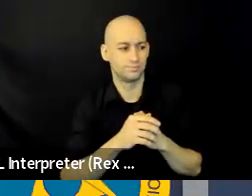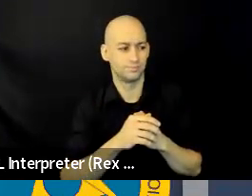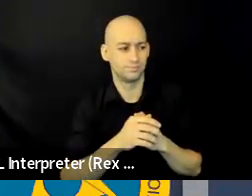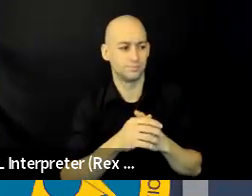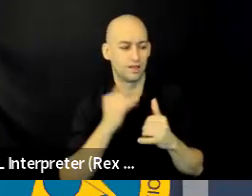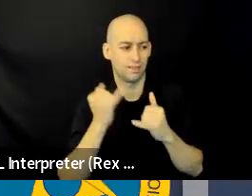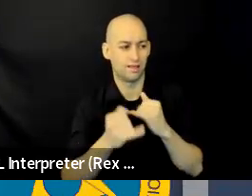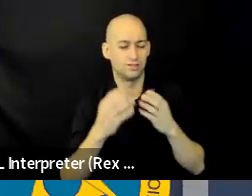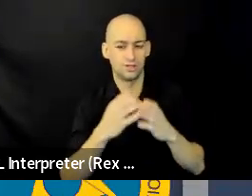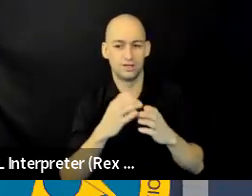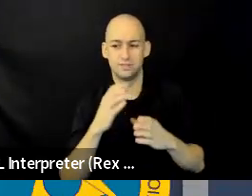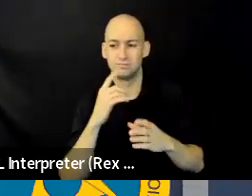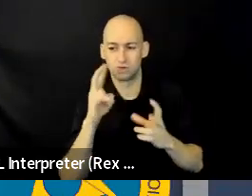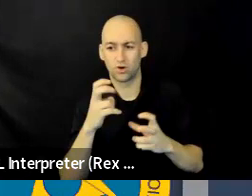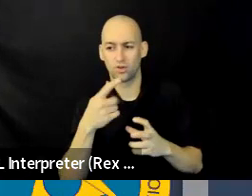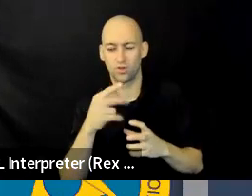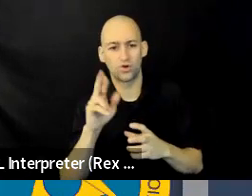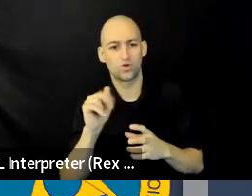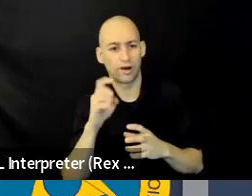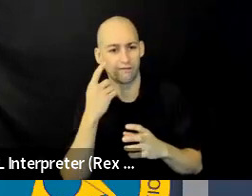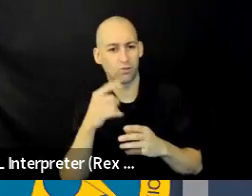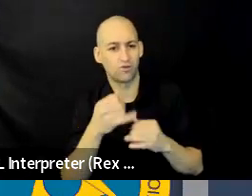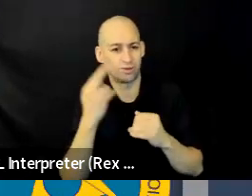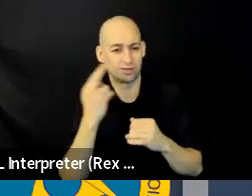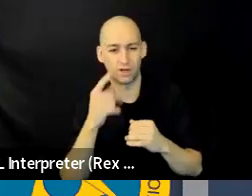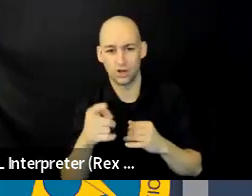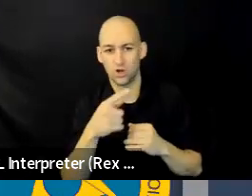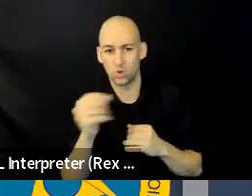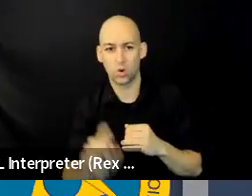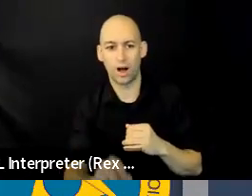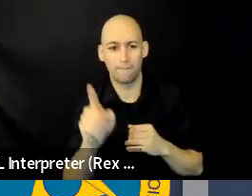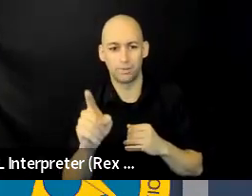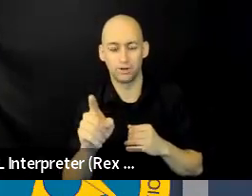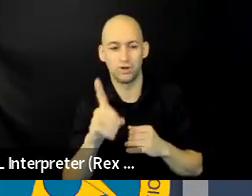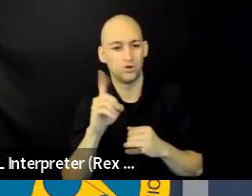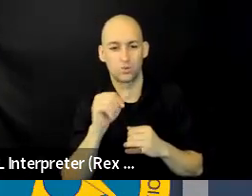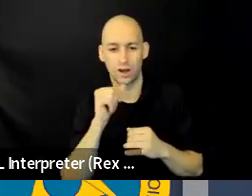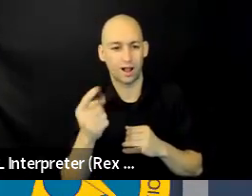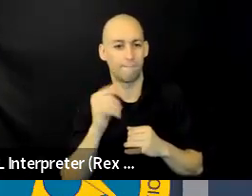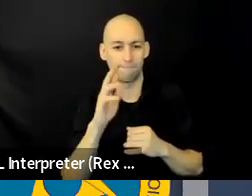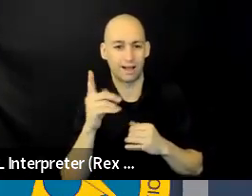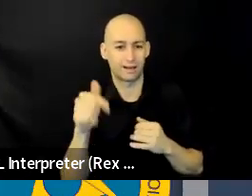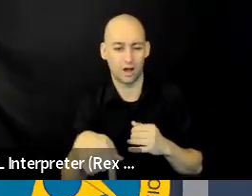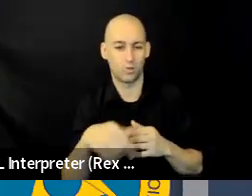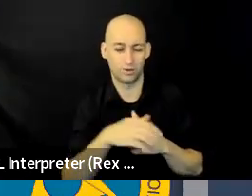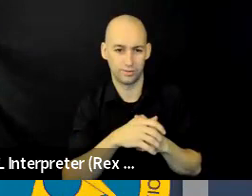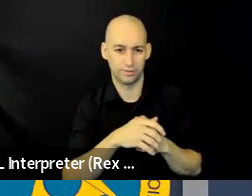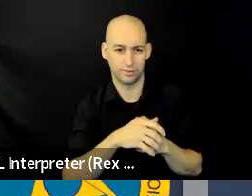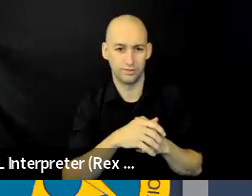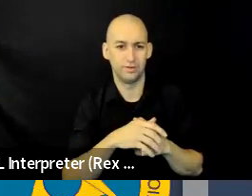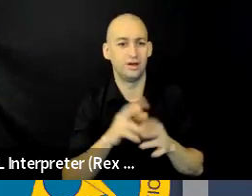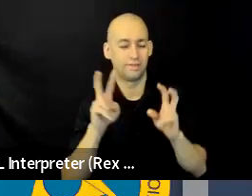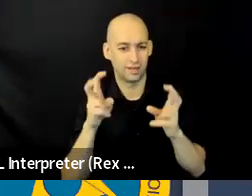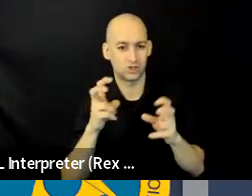Last chance grade is called last chance grade for a reason. You go up it, you don't come back down it. And the issues